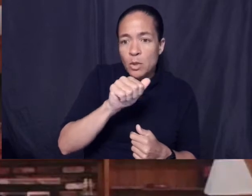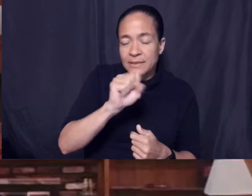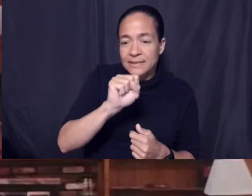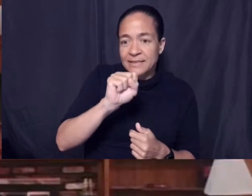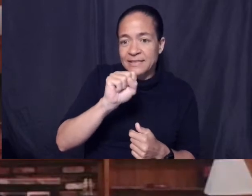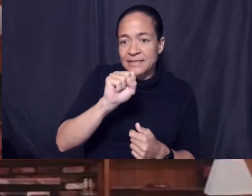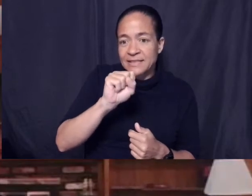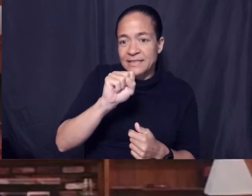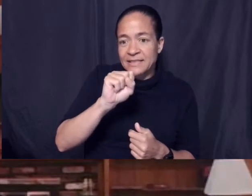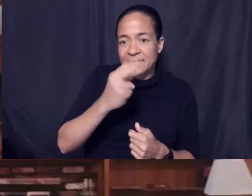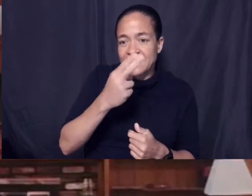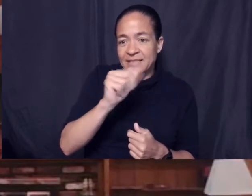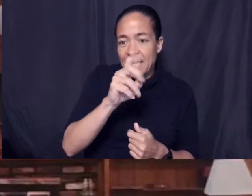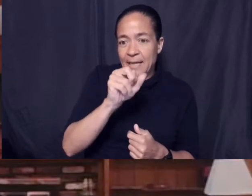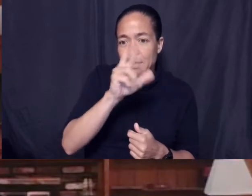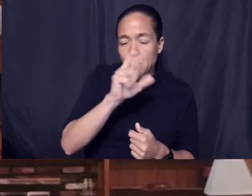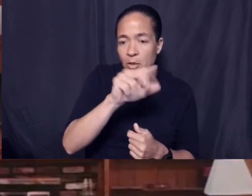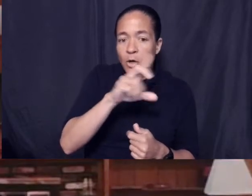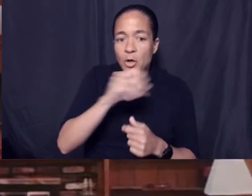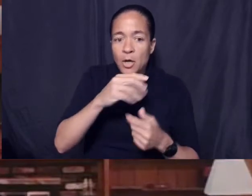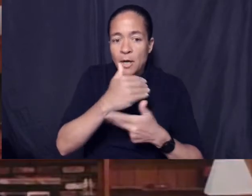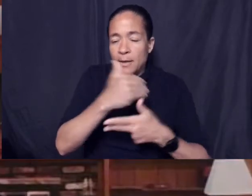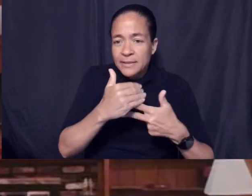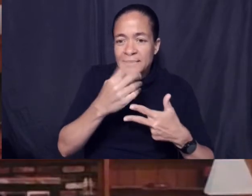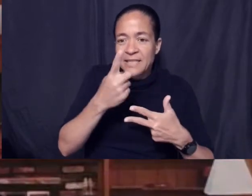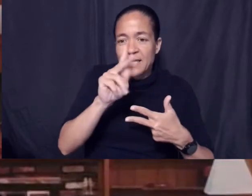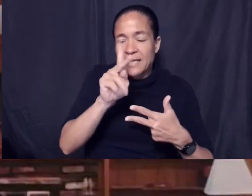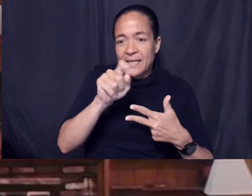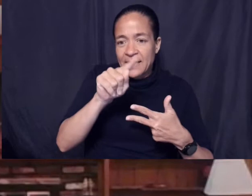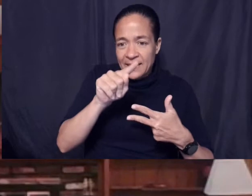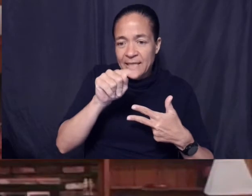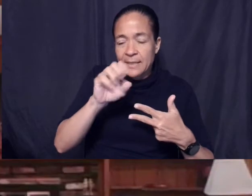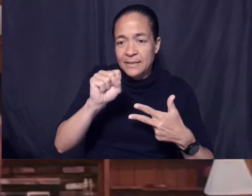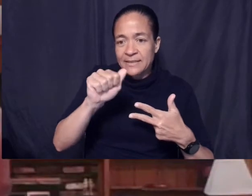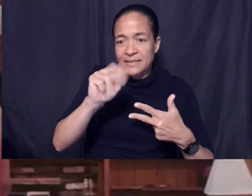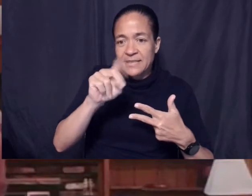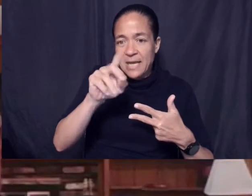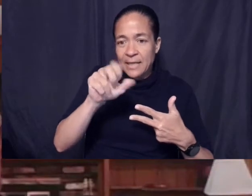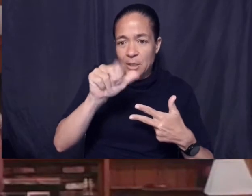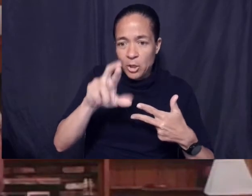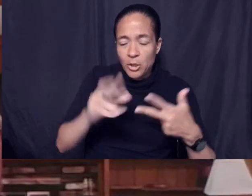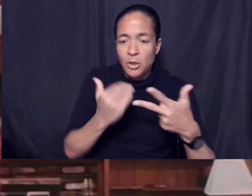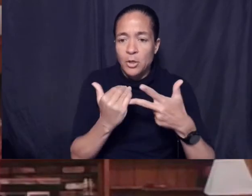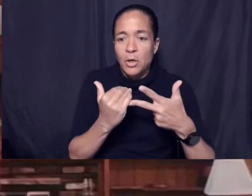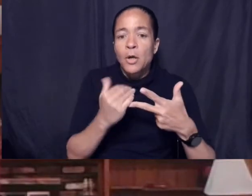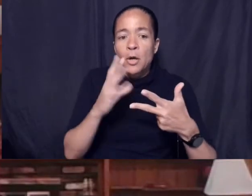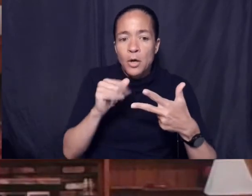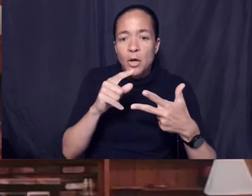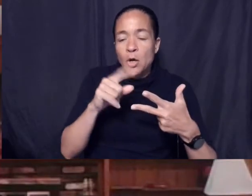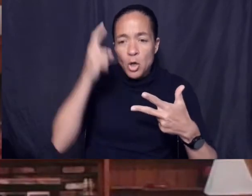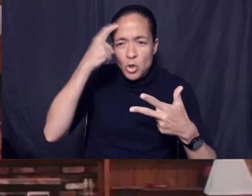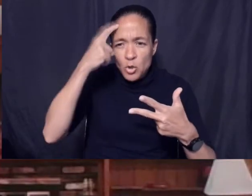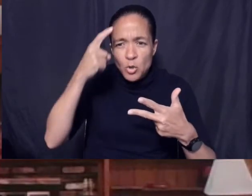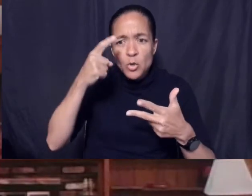infectious disease, Dr. Kent Iverson, otolaryngology, Dr. Aprita Lakota, neurology,